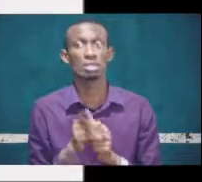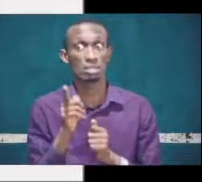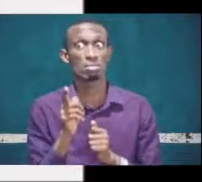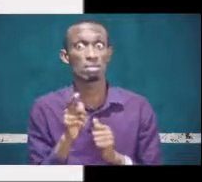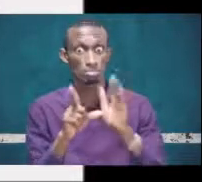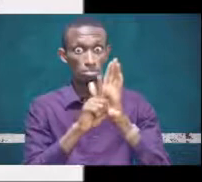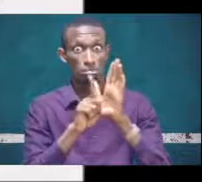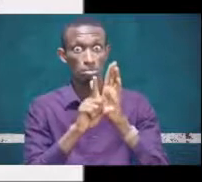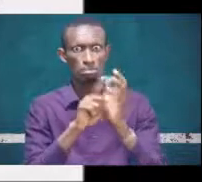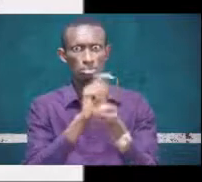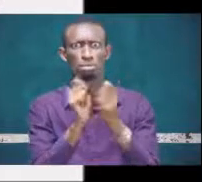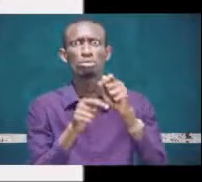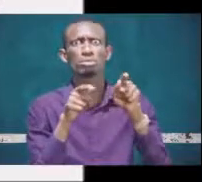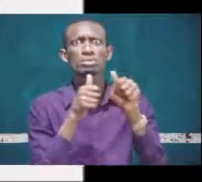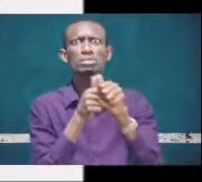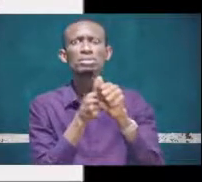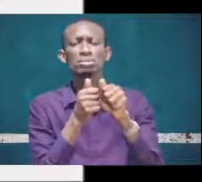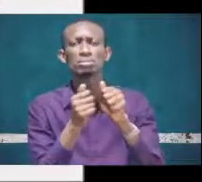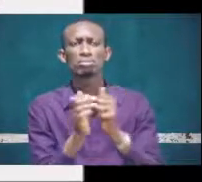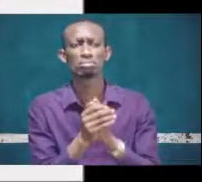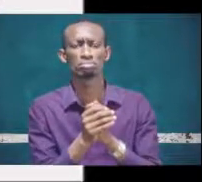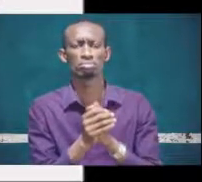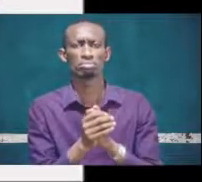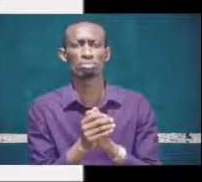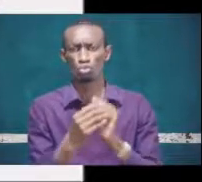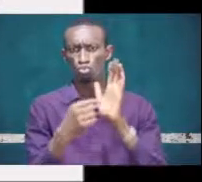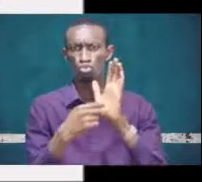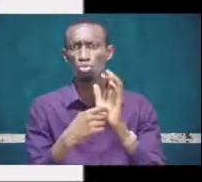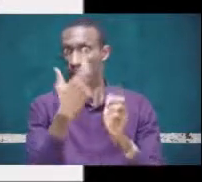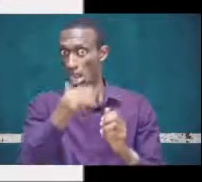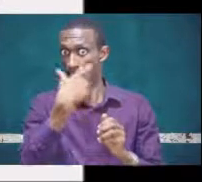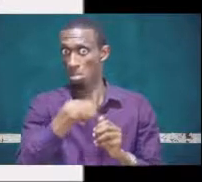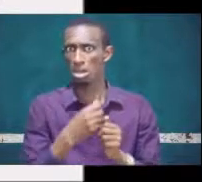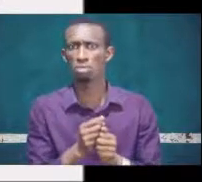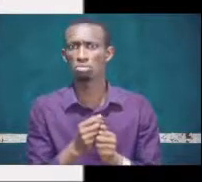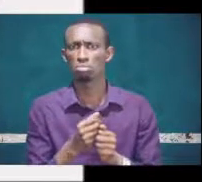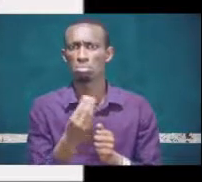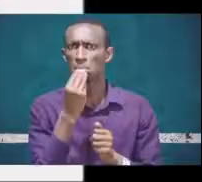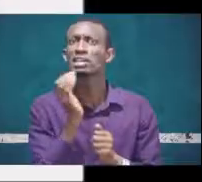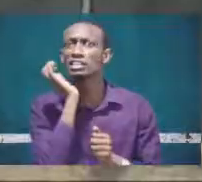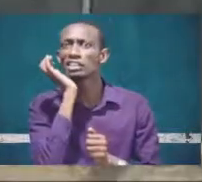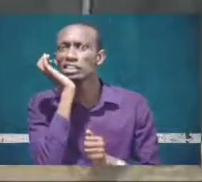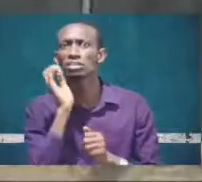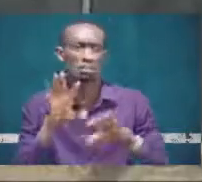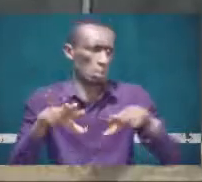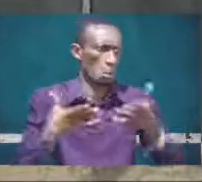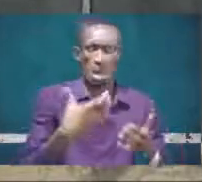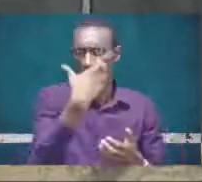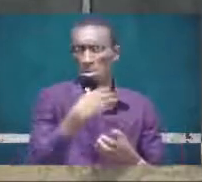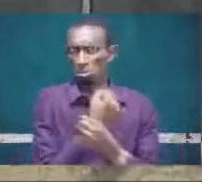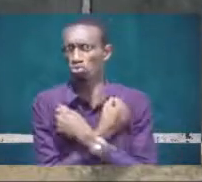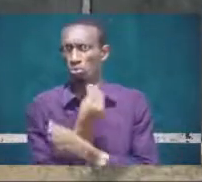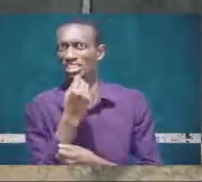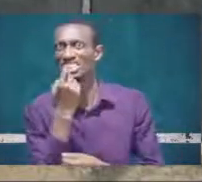substitutes. They lack what you call close substitutes. For example, the consumer of beans or the consumer of rice, even if price